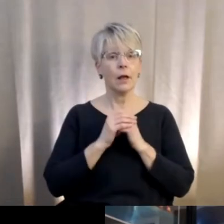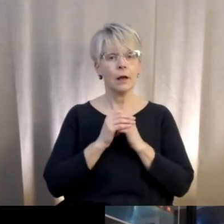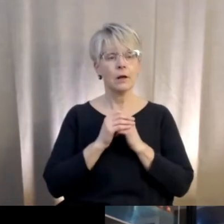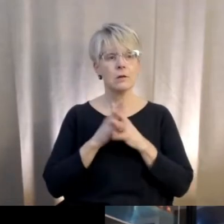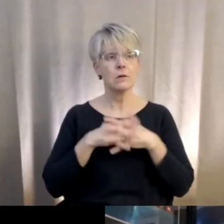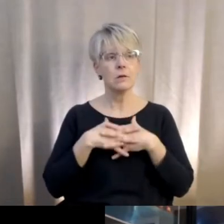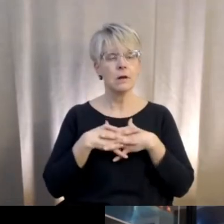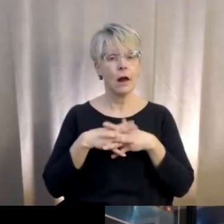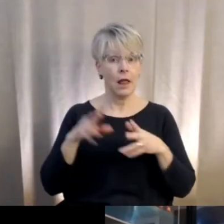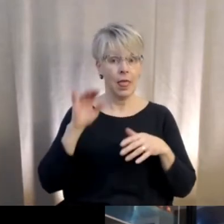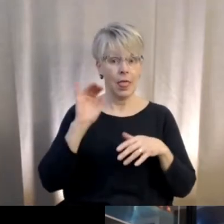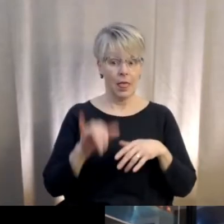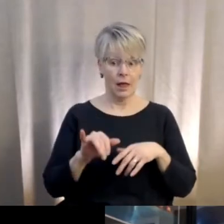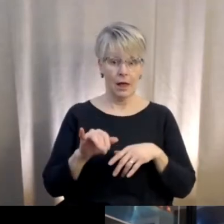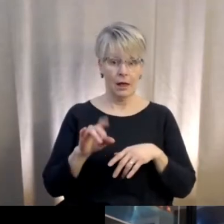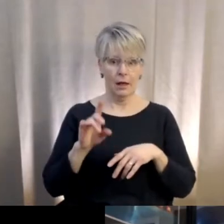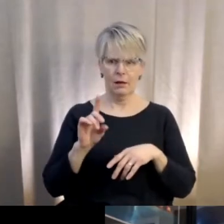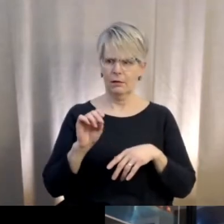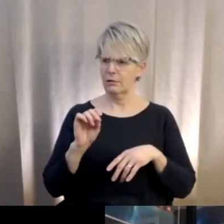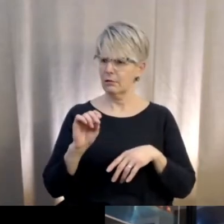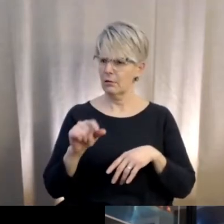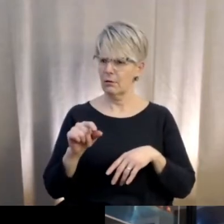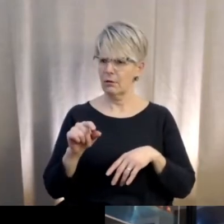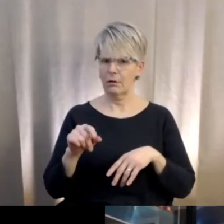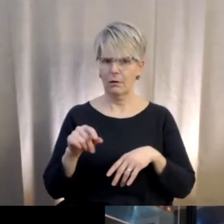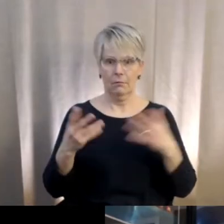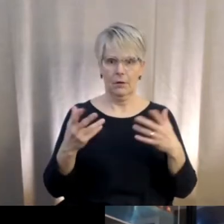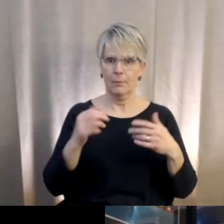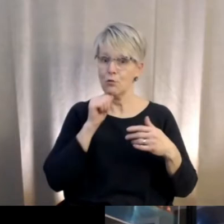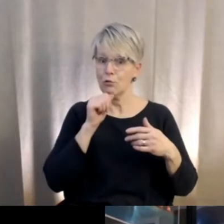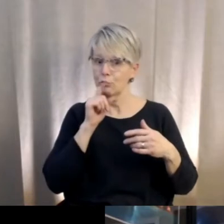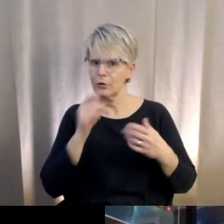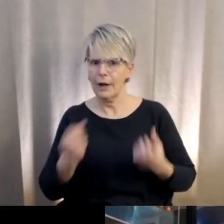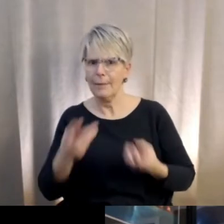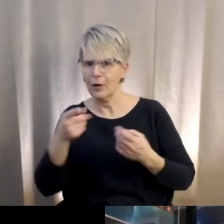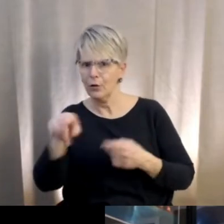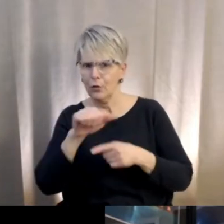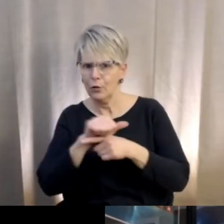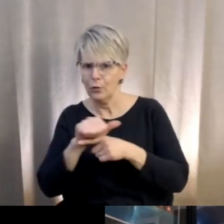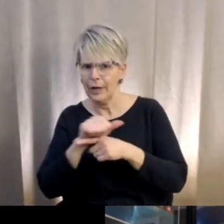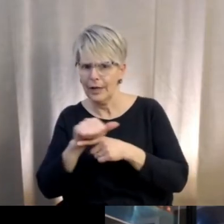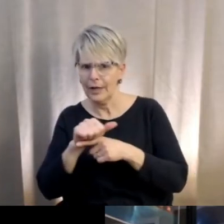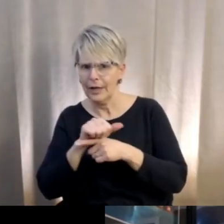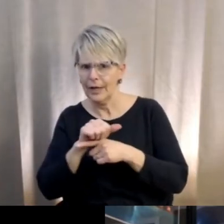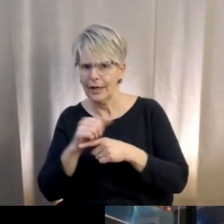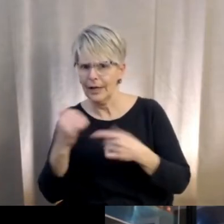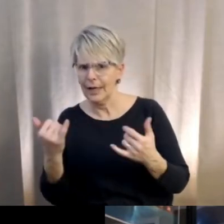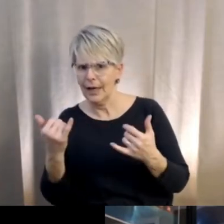for the dog that you're, I don't know how many you're currently training as sort of like